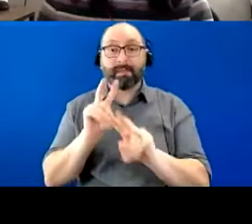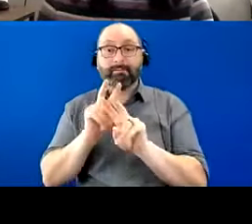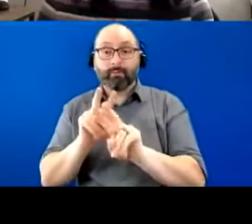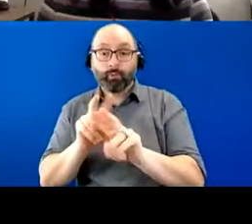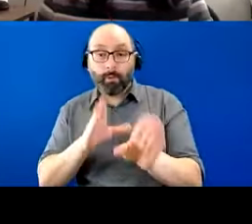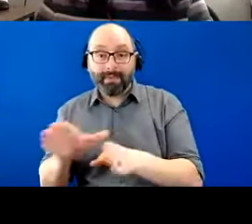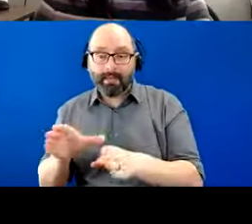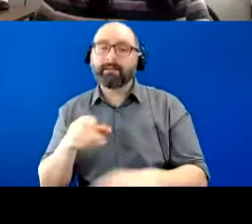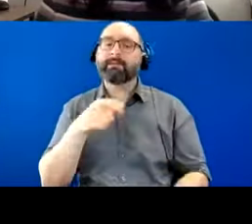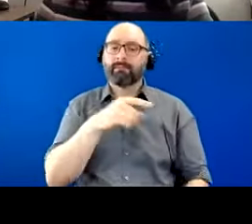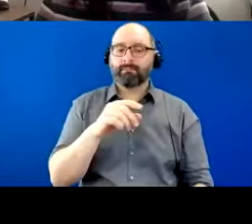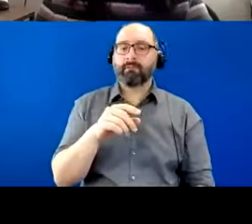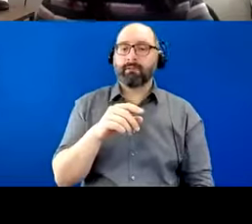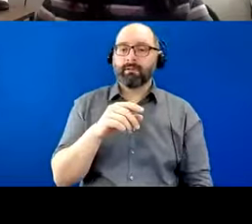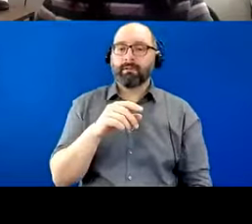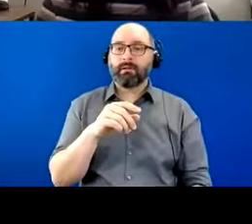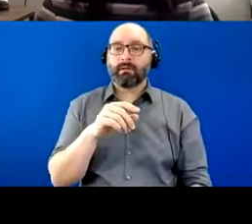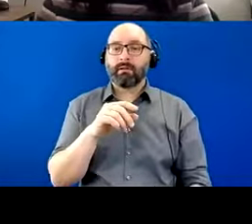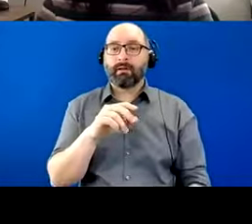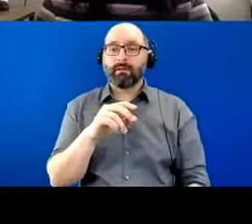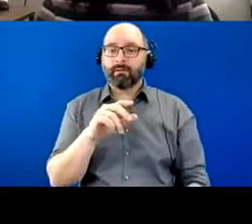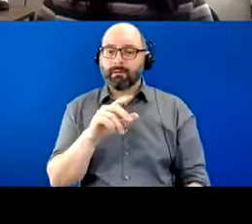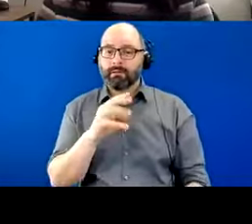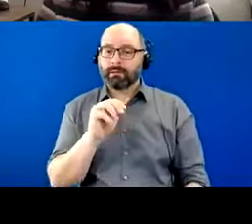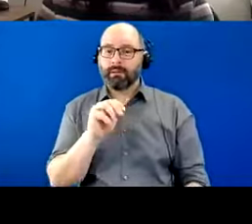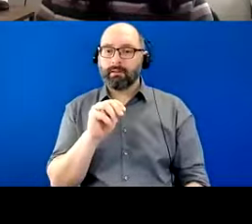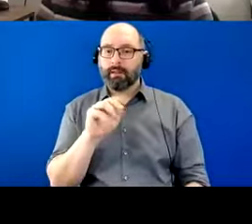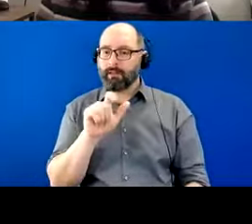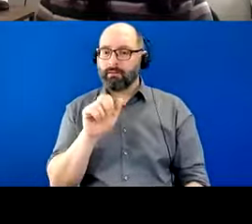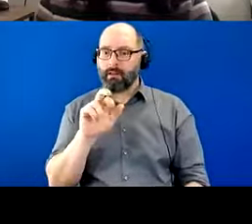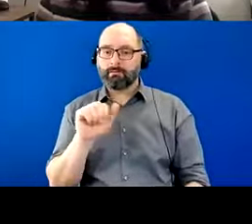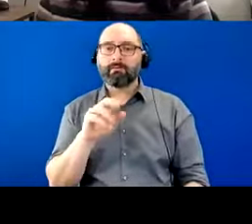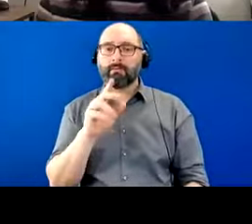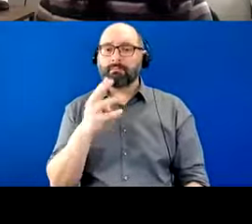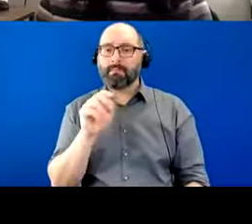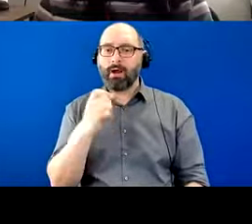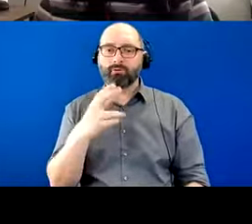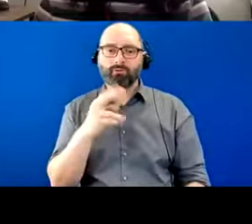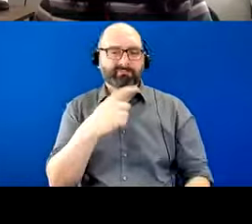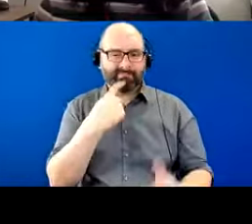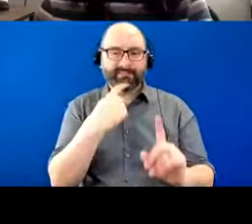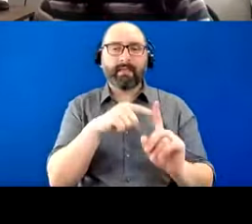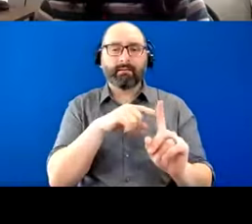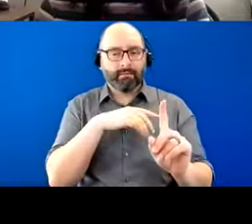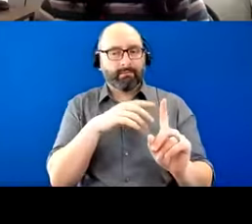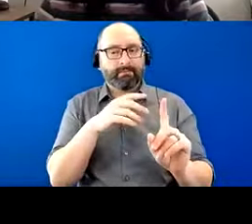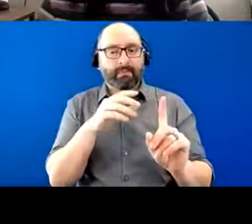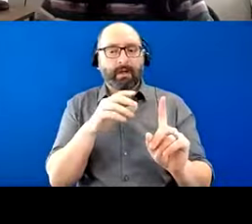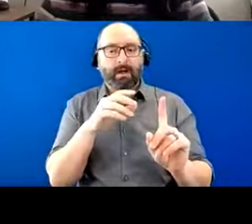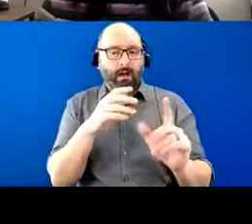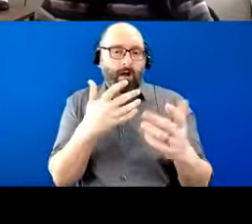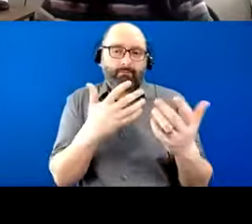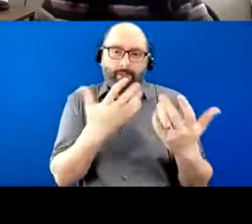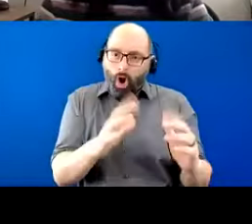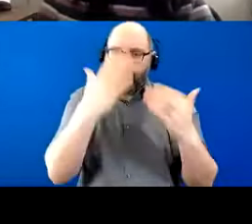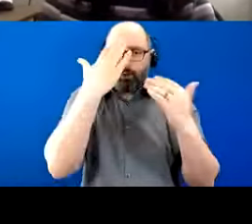like Mahnoor said, had already planned this out ahead of time and kind of already knew what she wanted. And so Mahnoor, how was she kind of coping